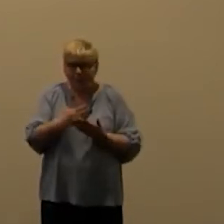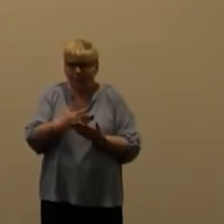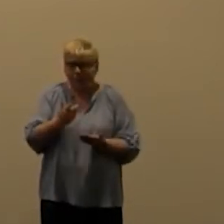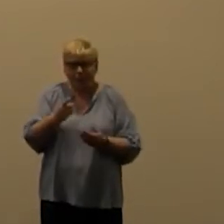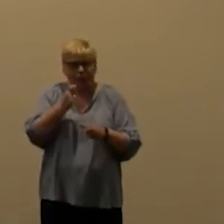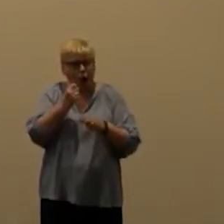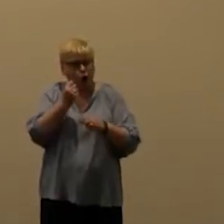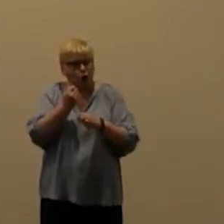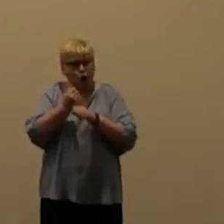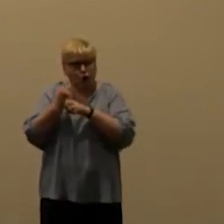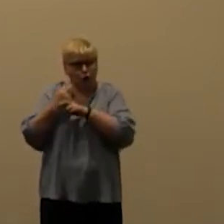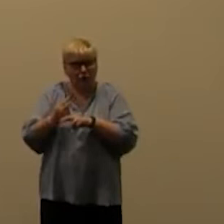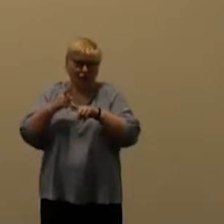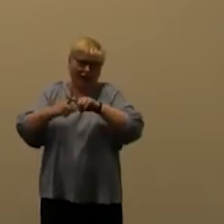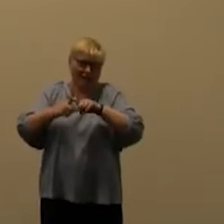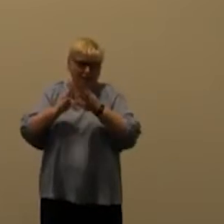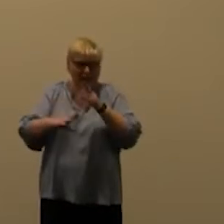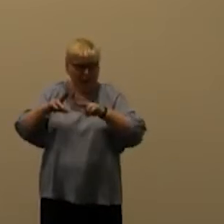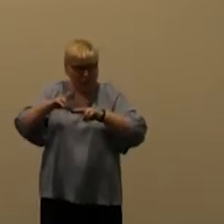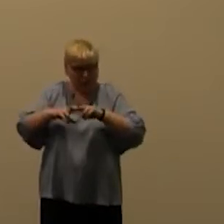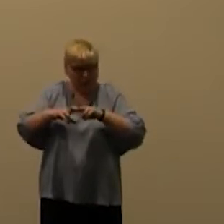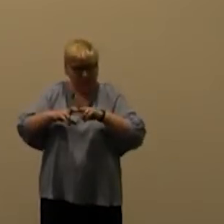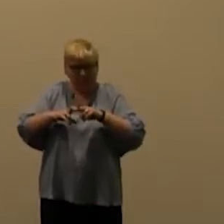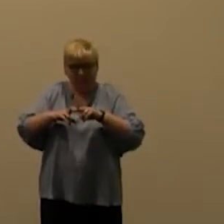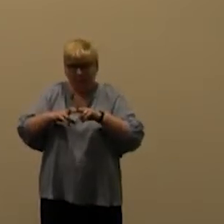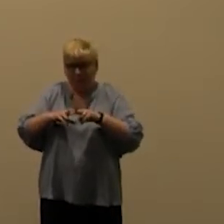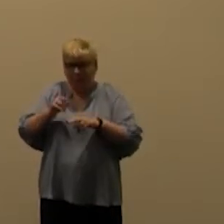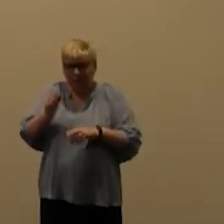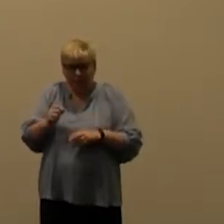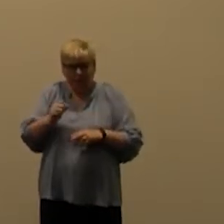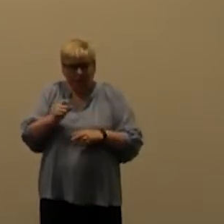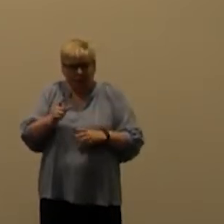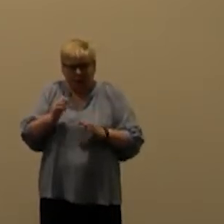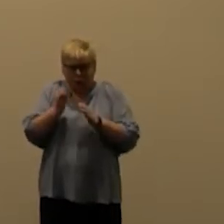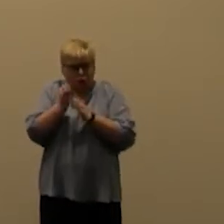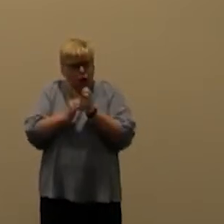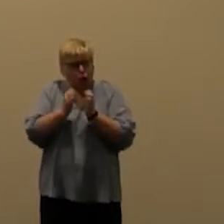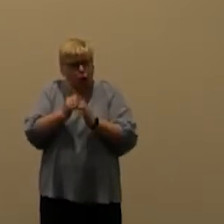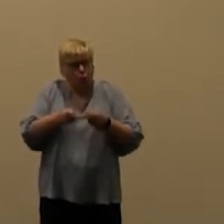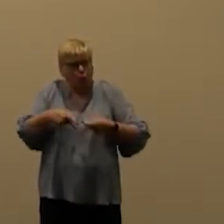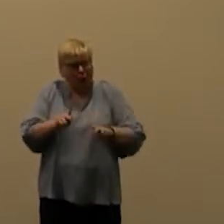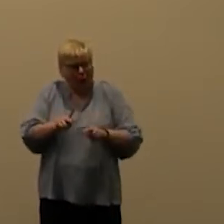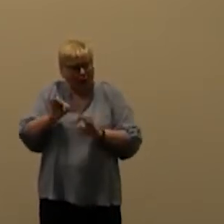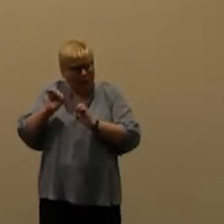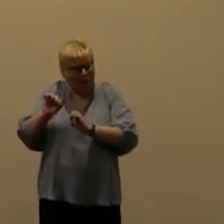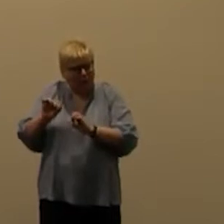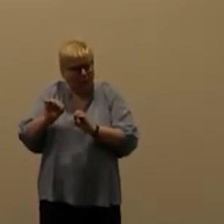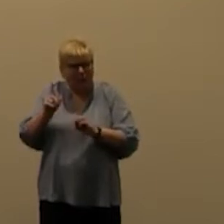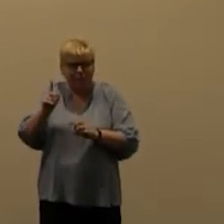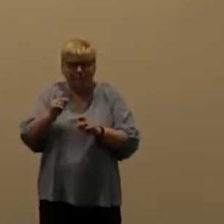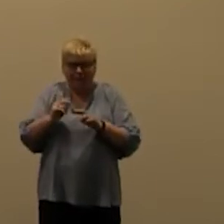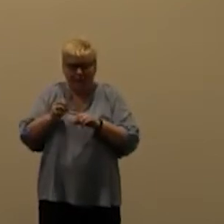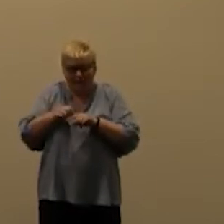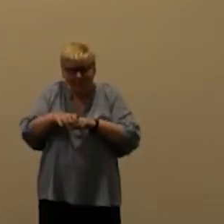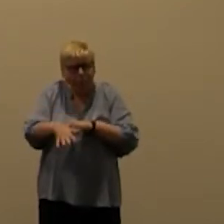Gen X parents, the parents of Gen X, had such a structured way of being that it influenced Gen